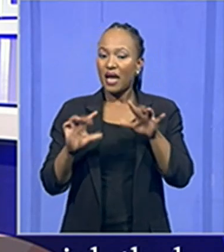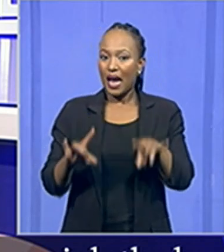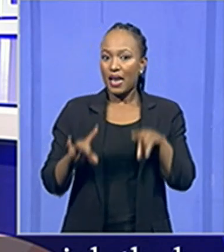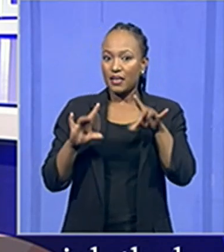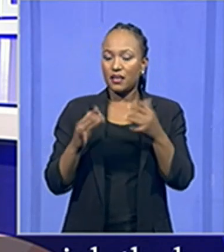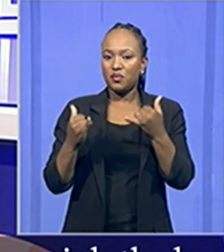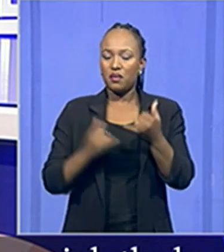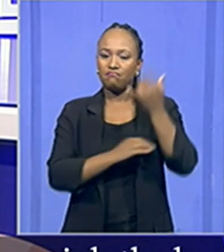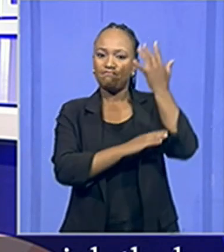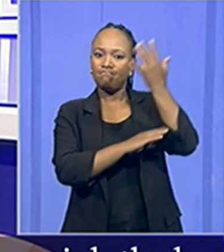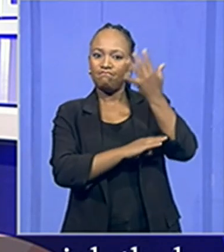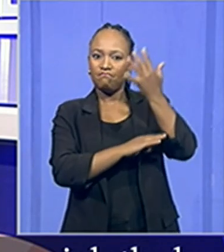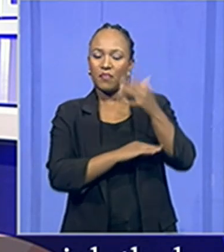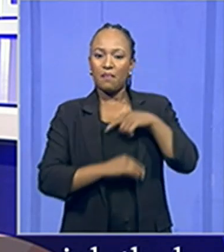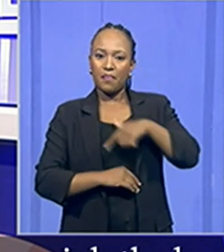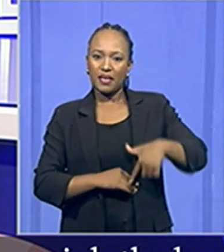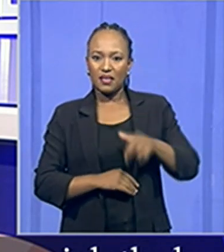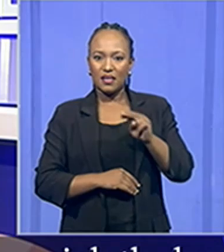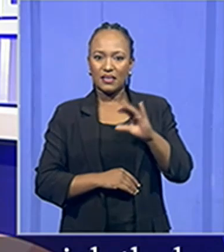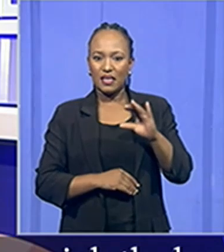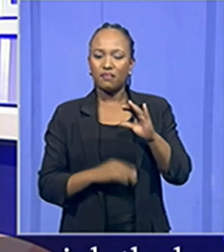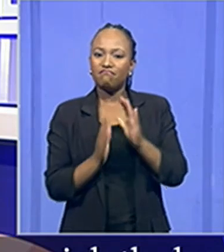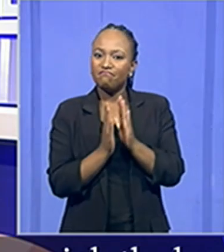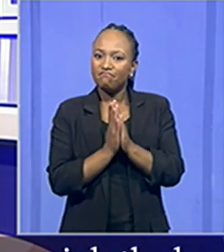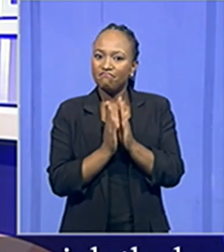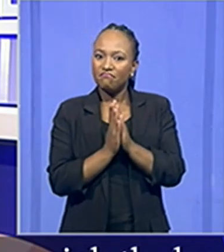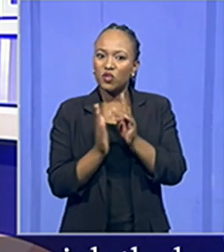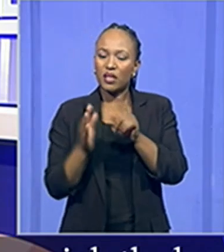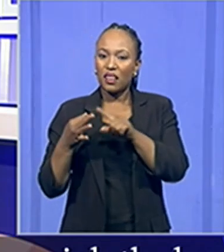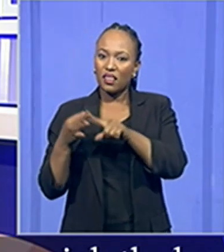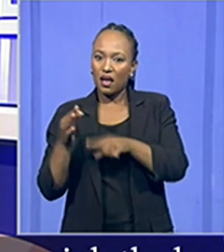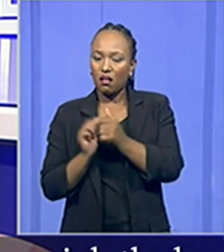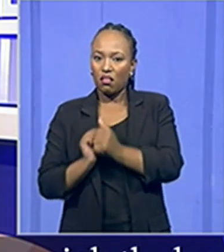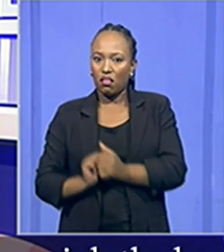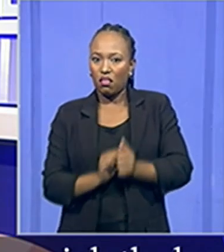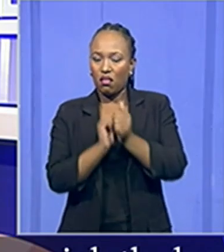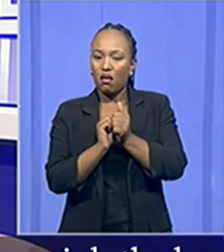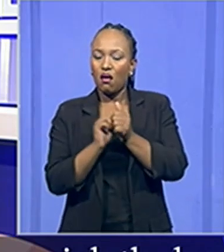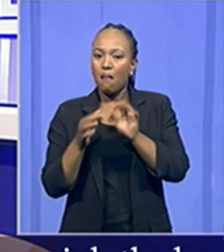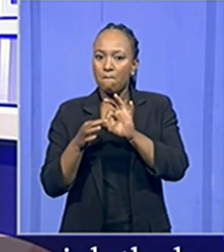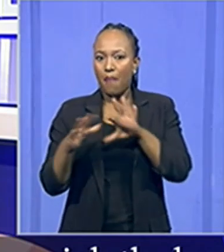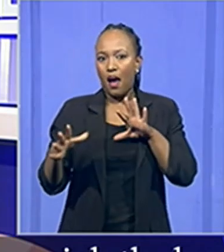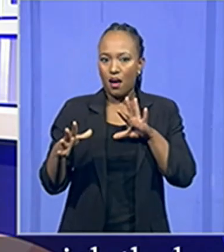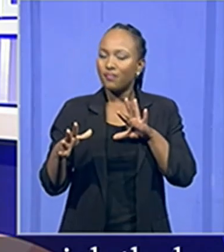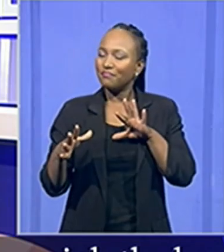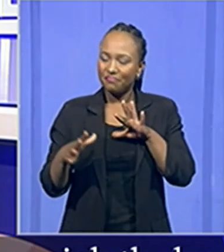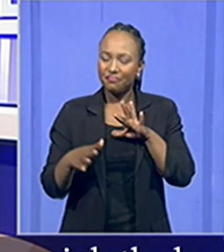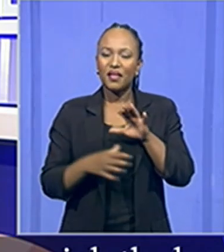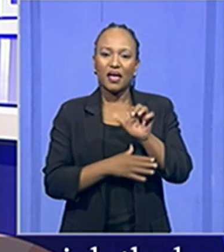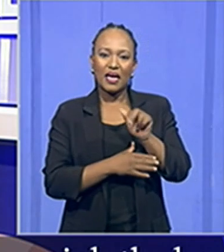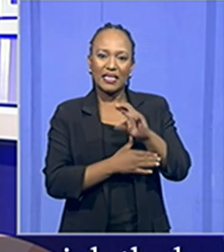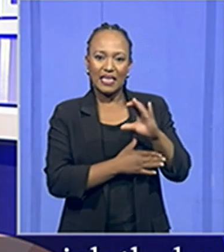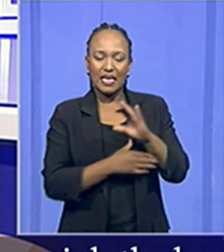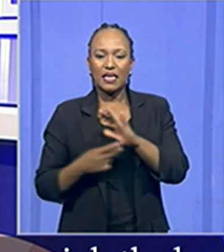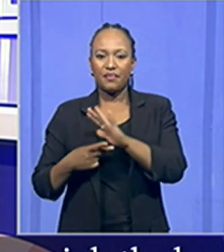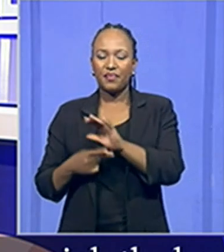wa ANC o ipeleditše go se boka go se šollane. ANC le SACP di tla swara kopano kgweding ye go leka go